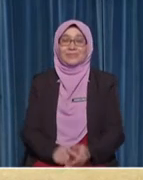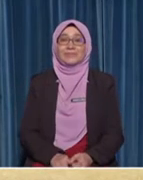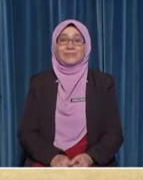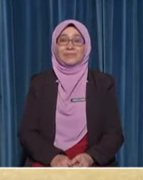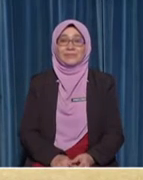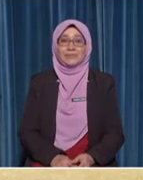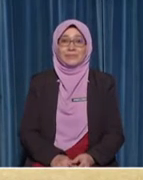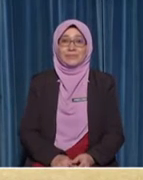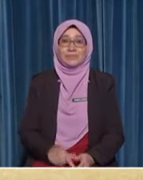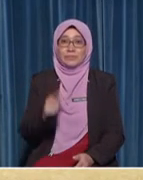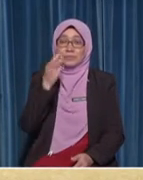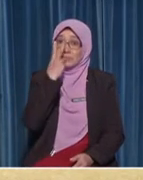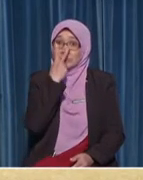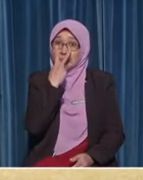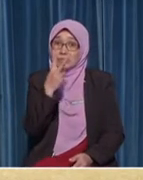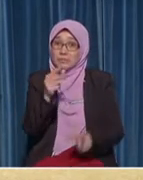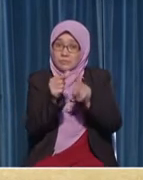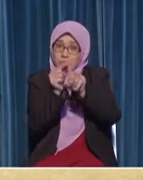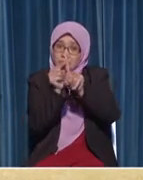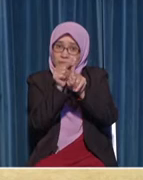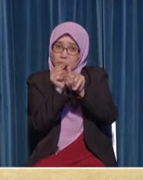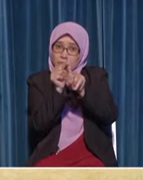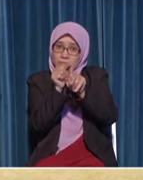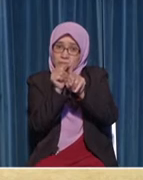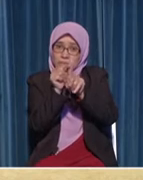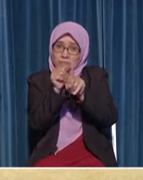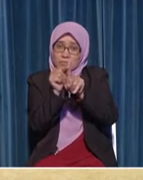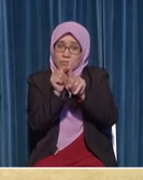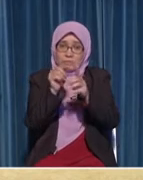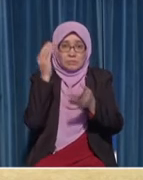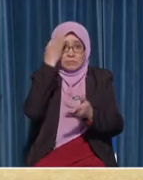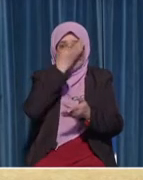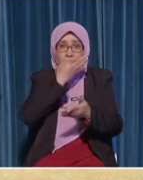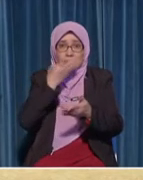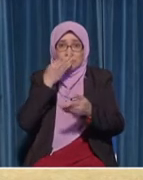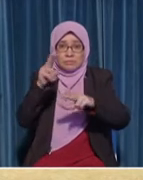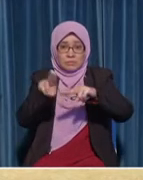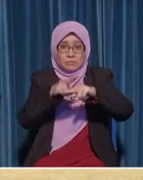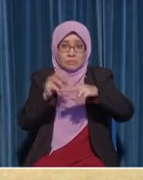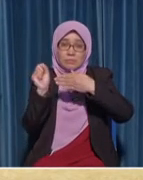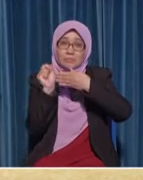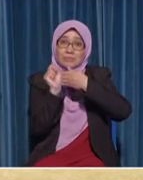the needle on the face of weighing scale.